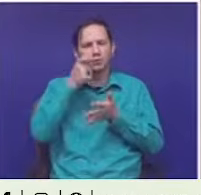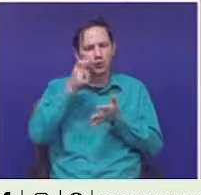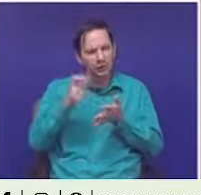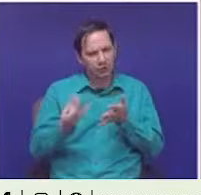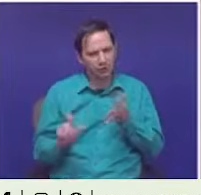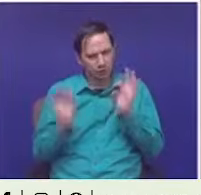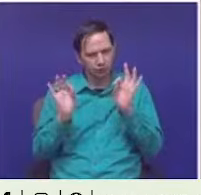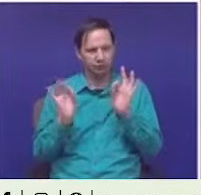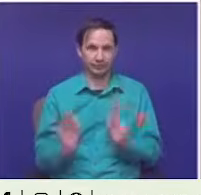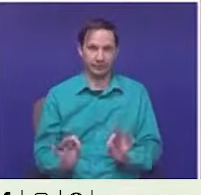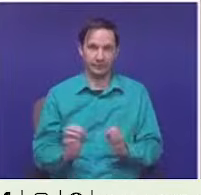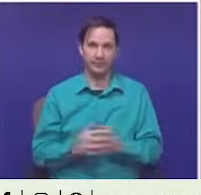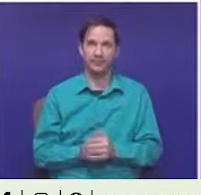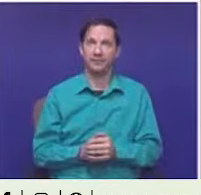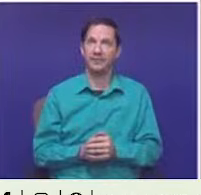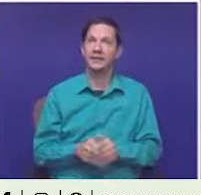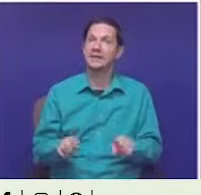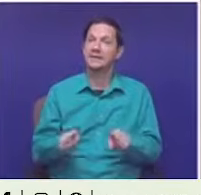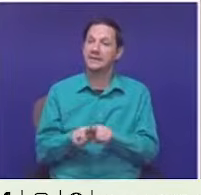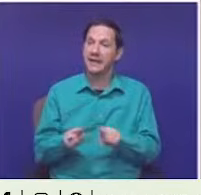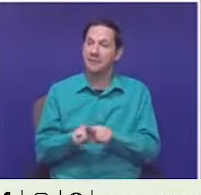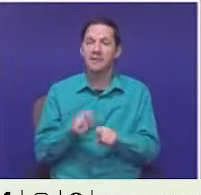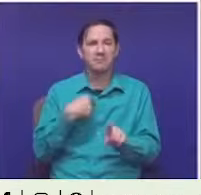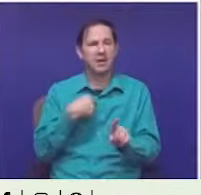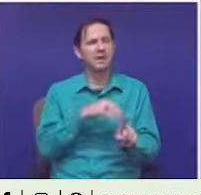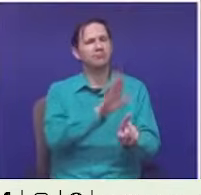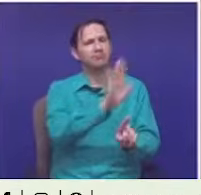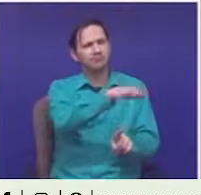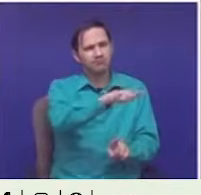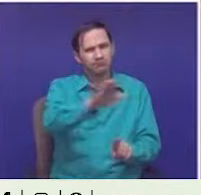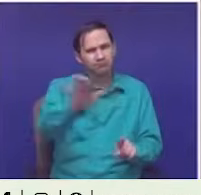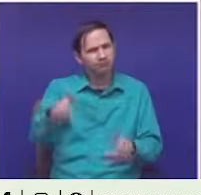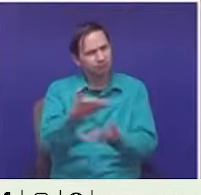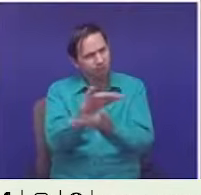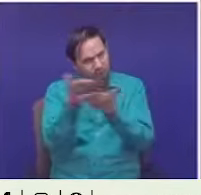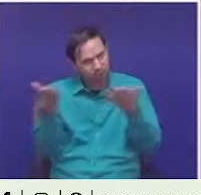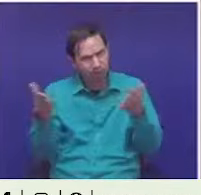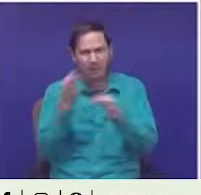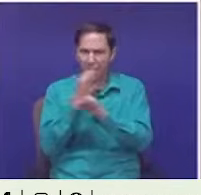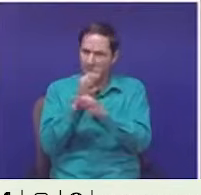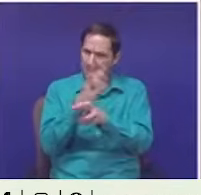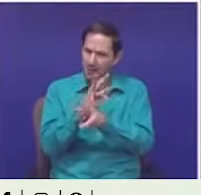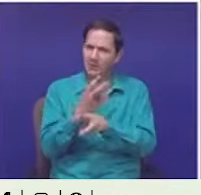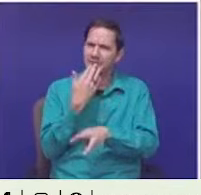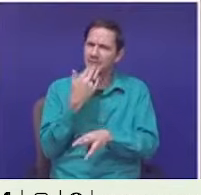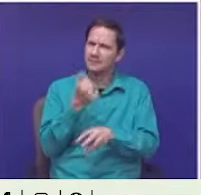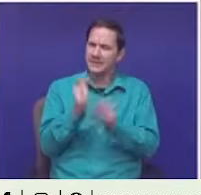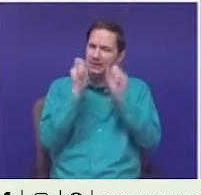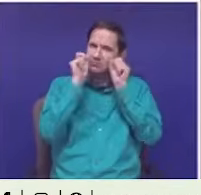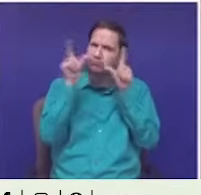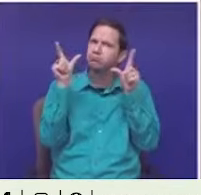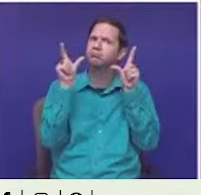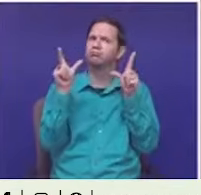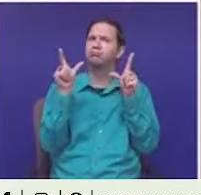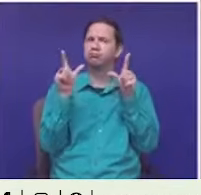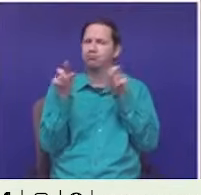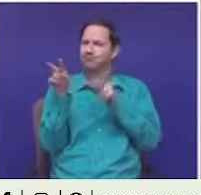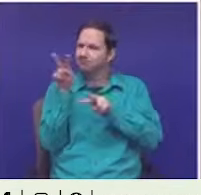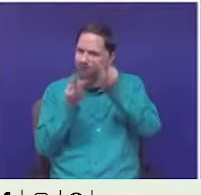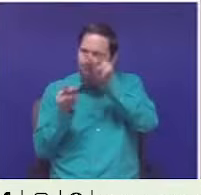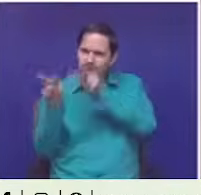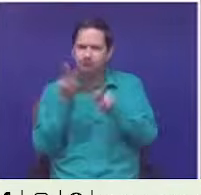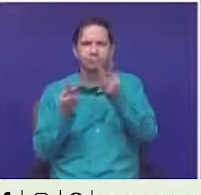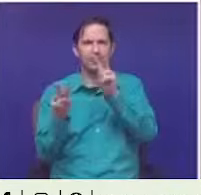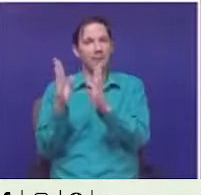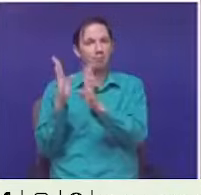that I'm also imploring parents to really pay close attention to private